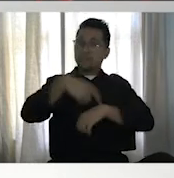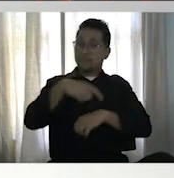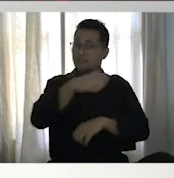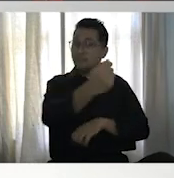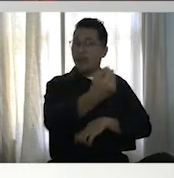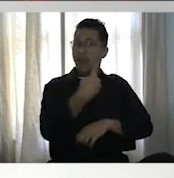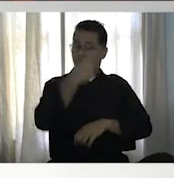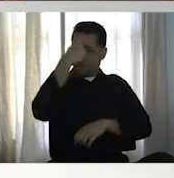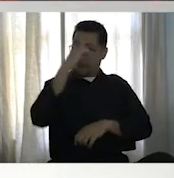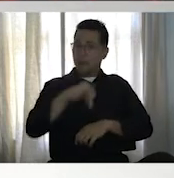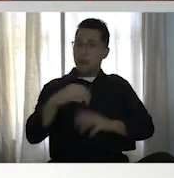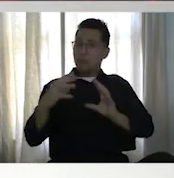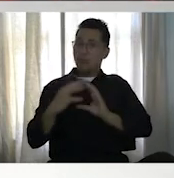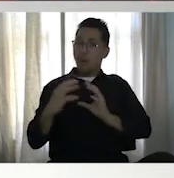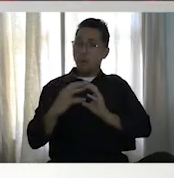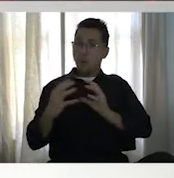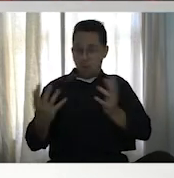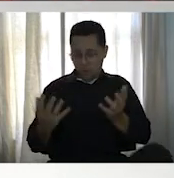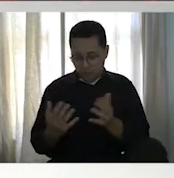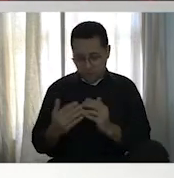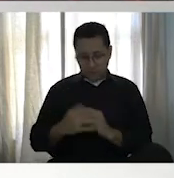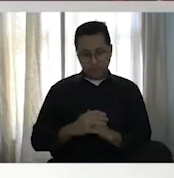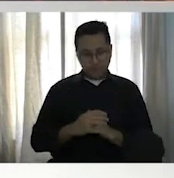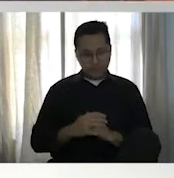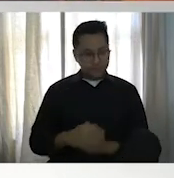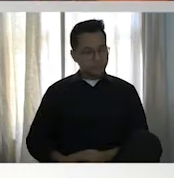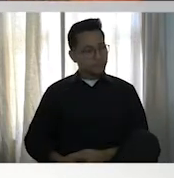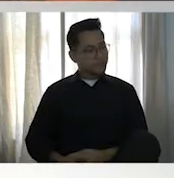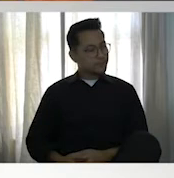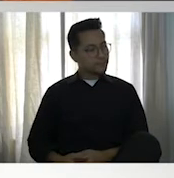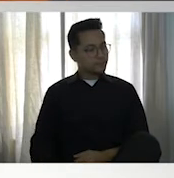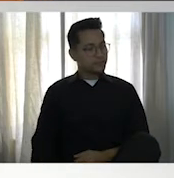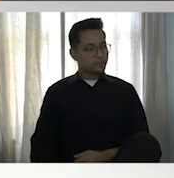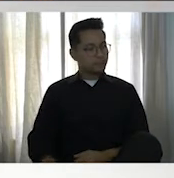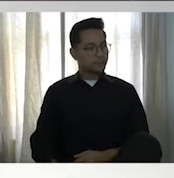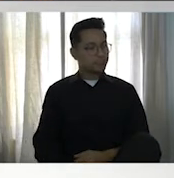came. We have another. This is